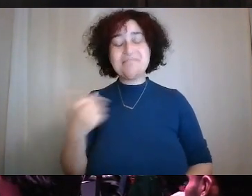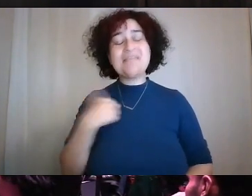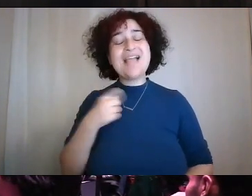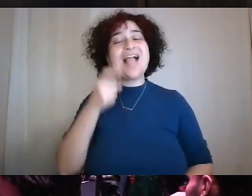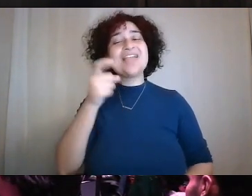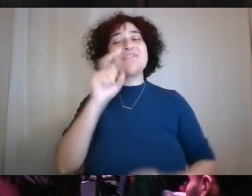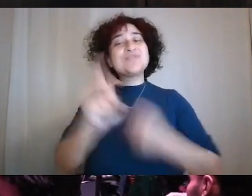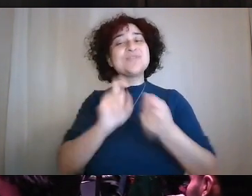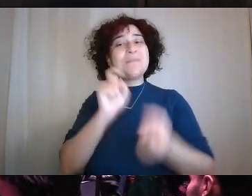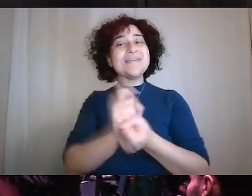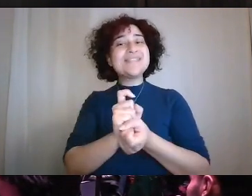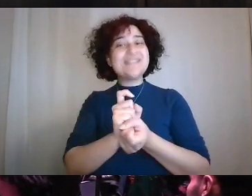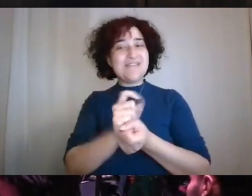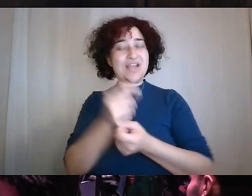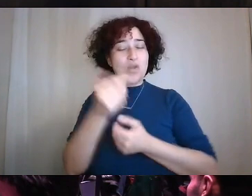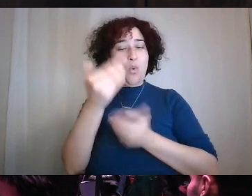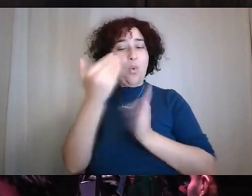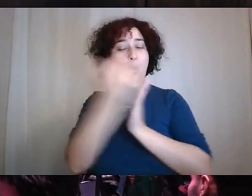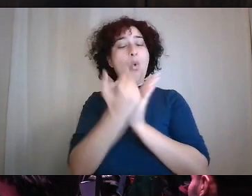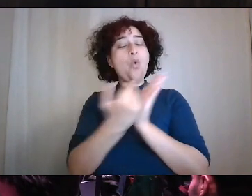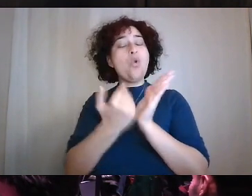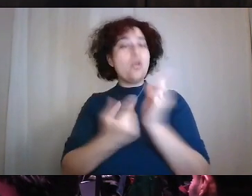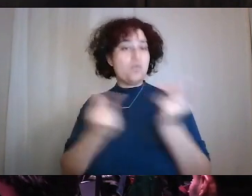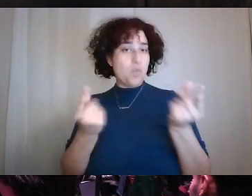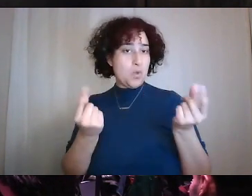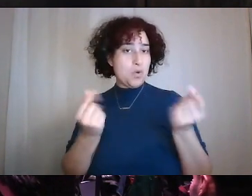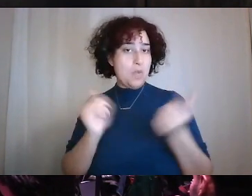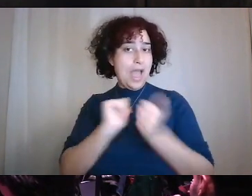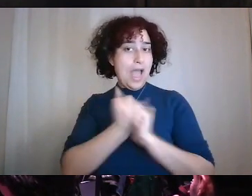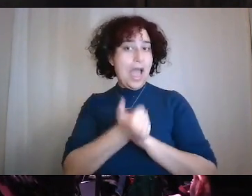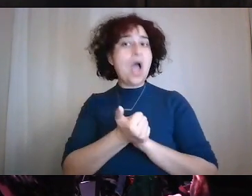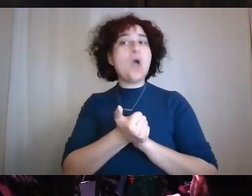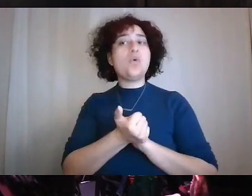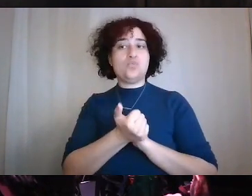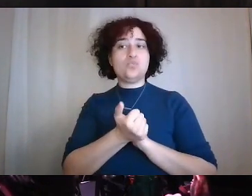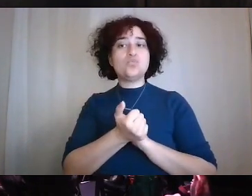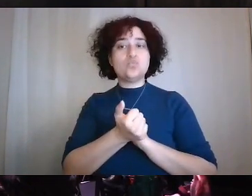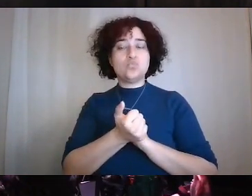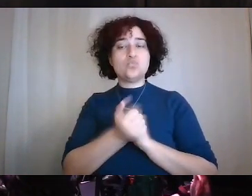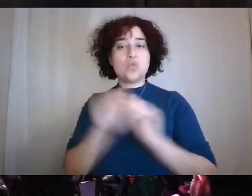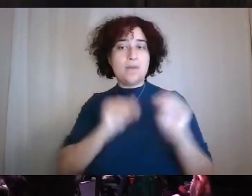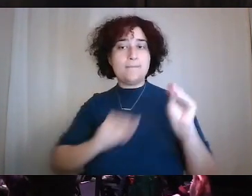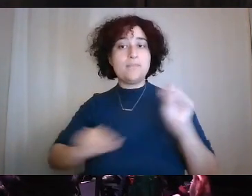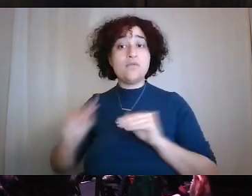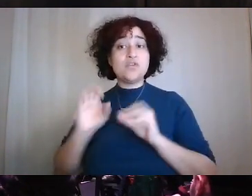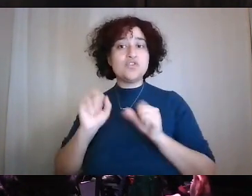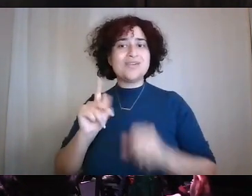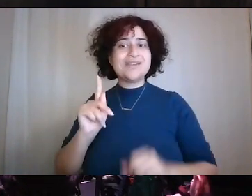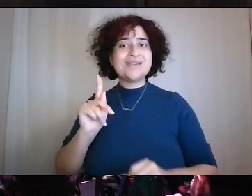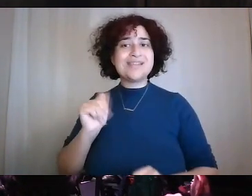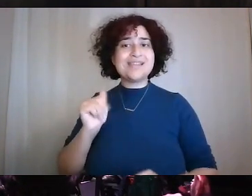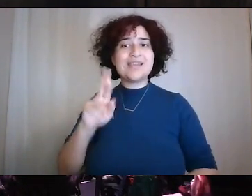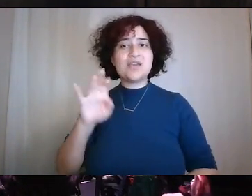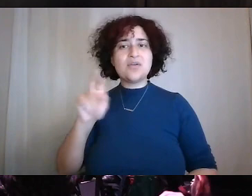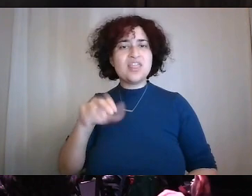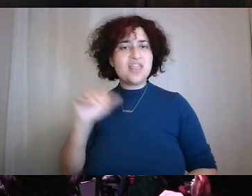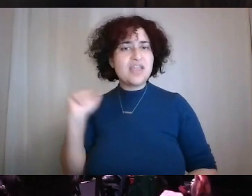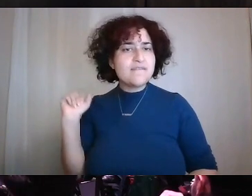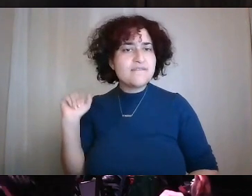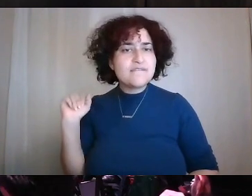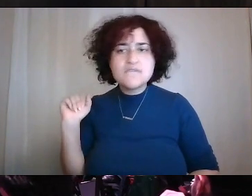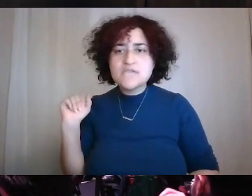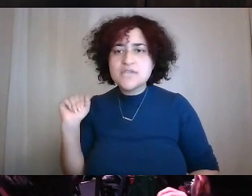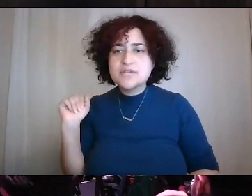of what we're going to do and how we're going to get into order. Okay? So did Karen leave? She's coming back?